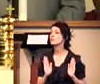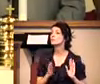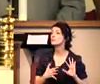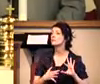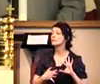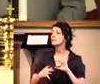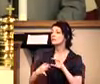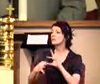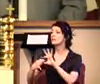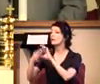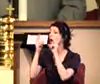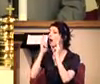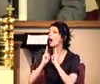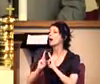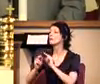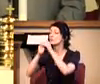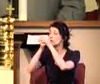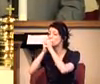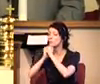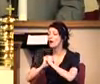praying that they have all they need.